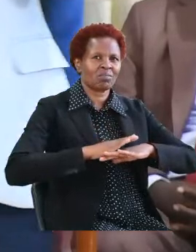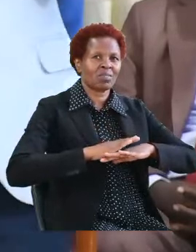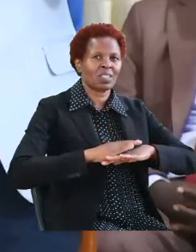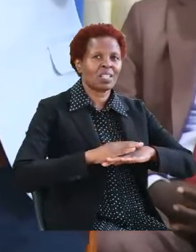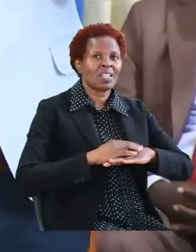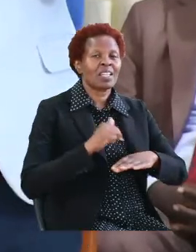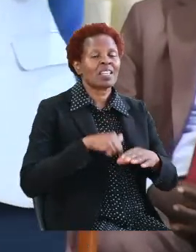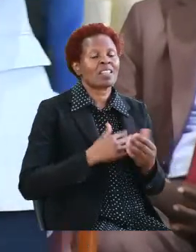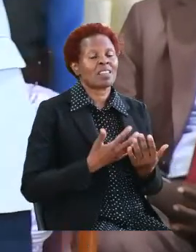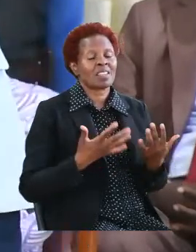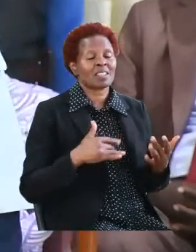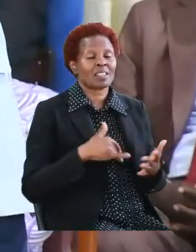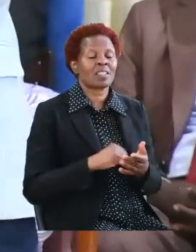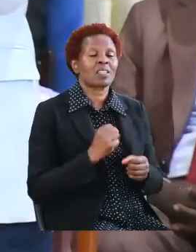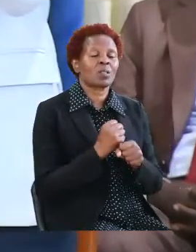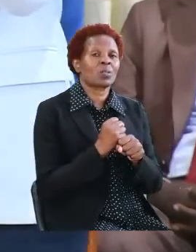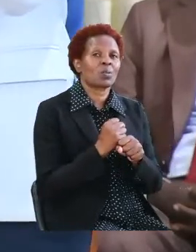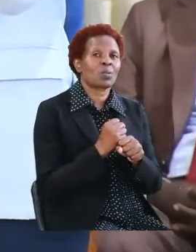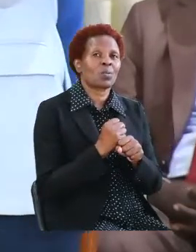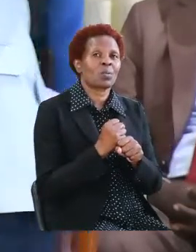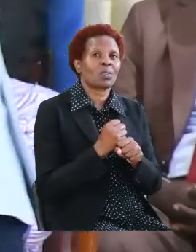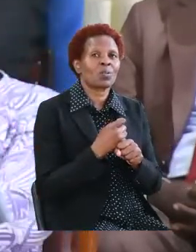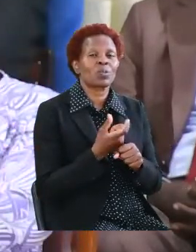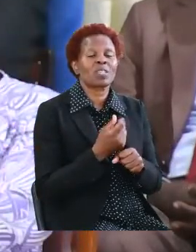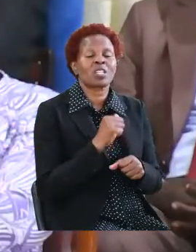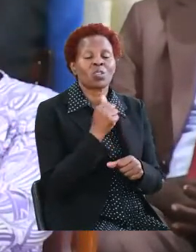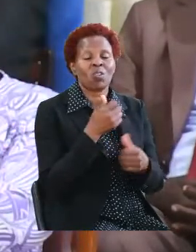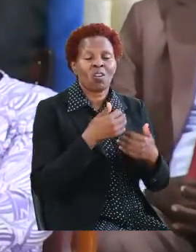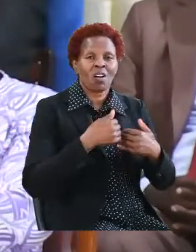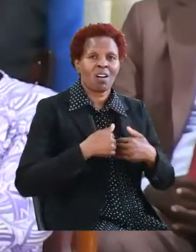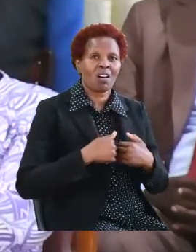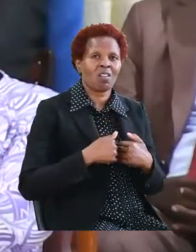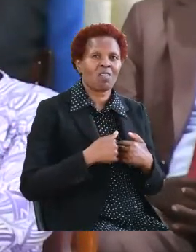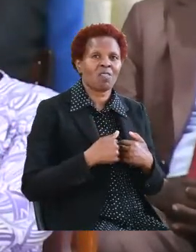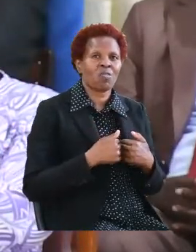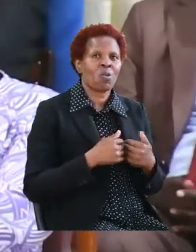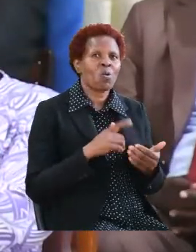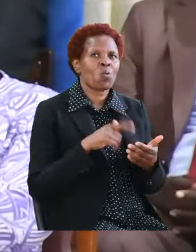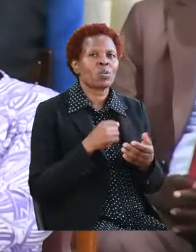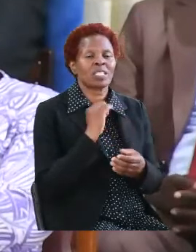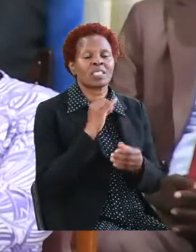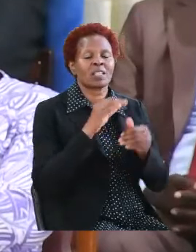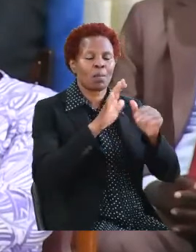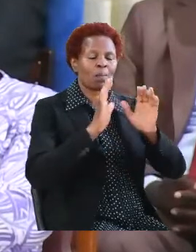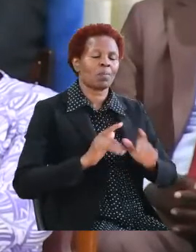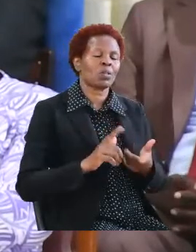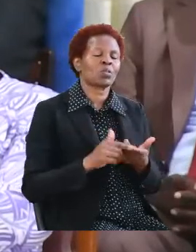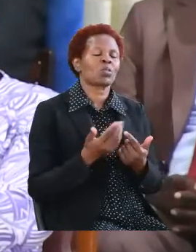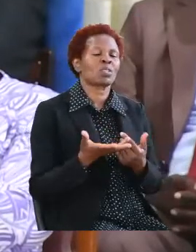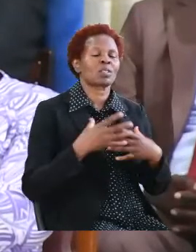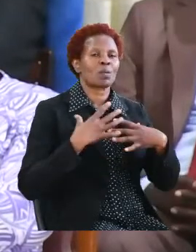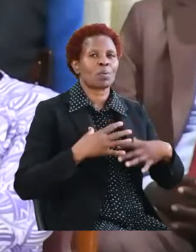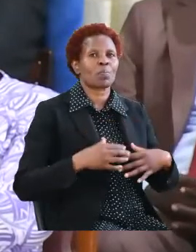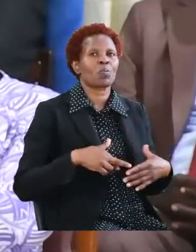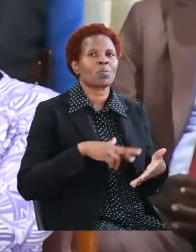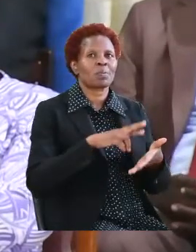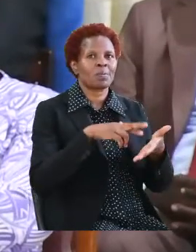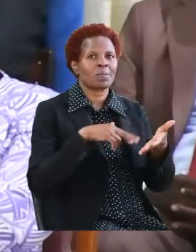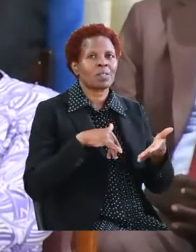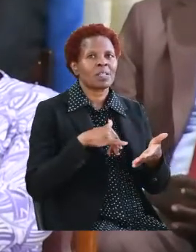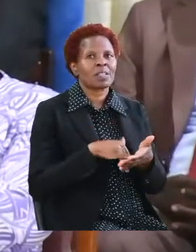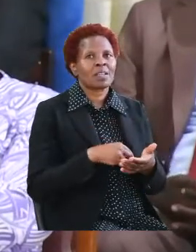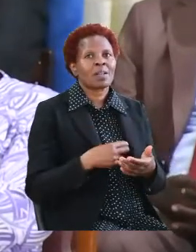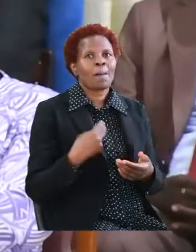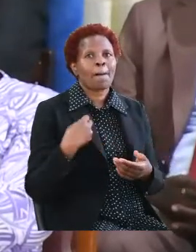things that they were doing. And so they lacked what could be very important unto them. And when you read the book of